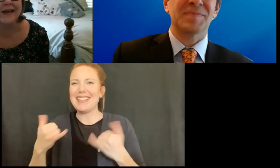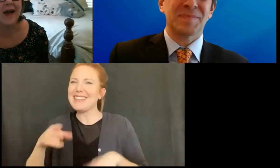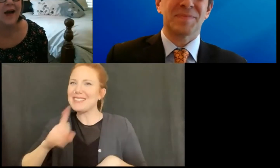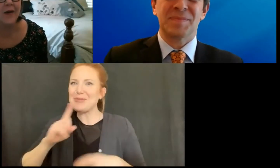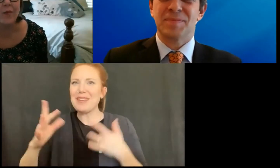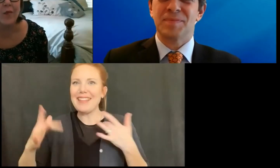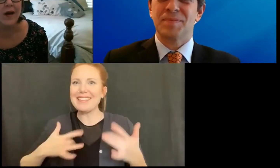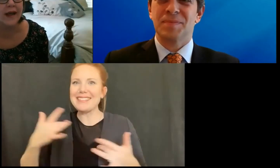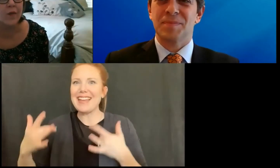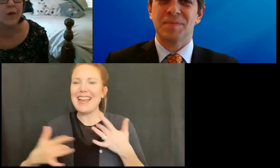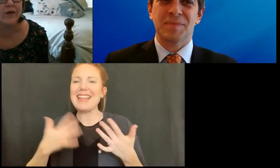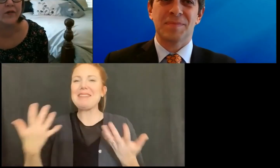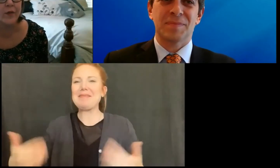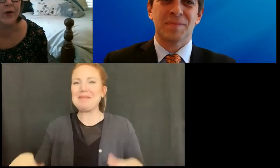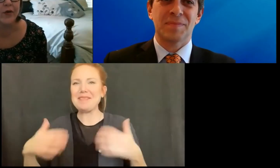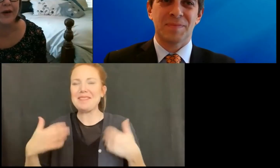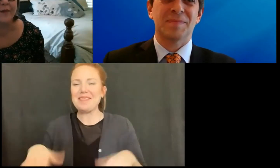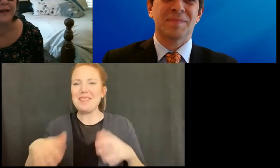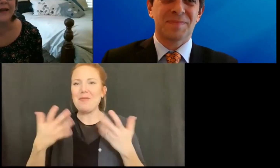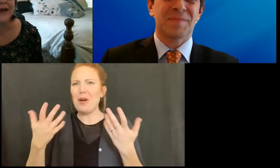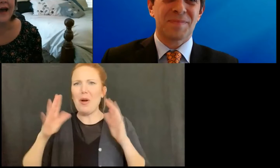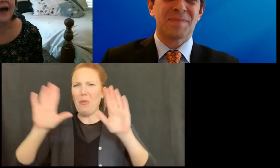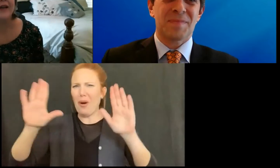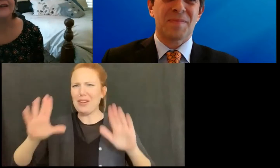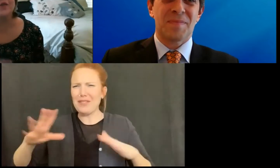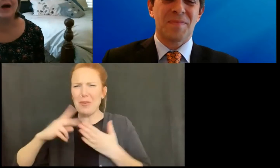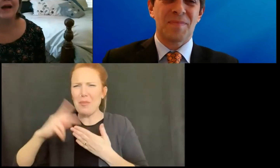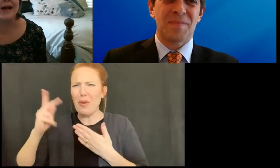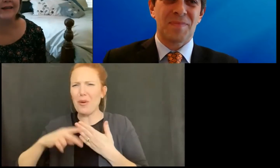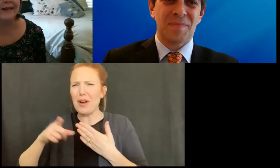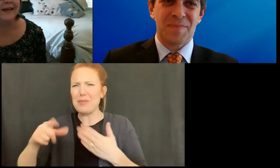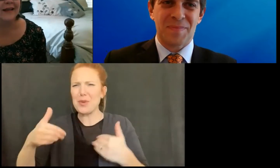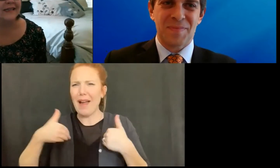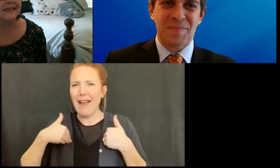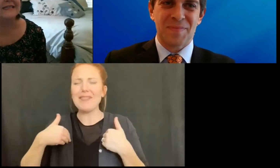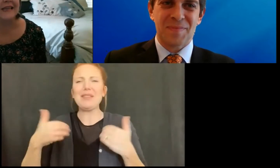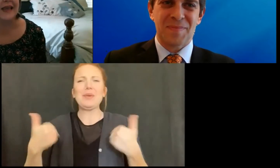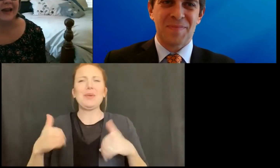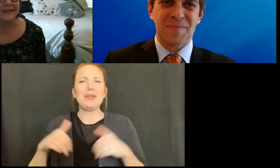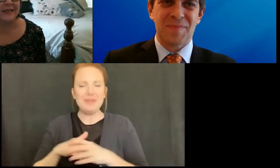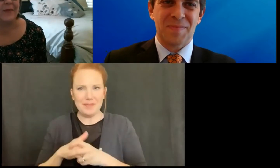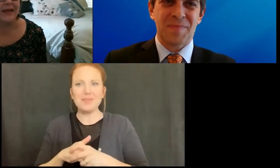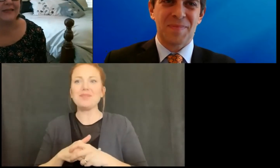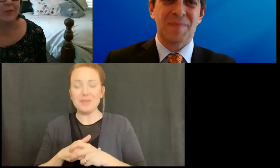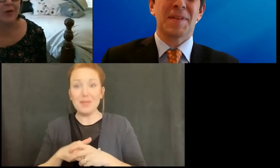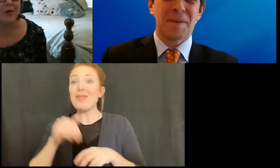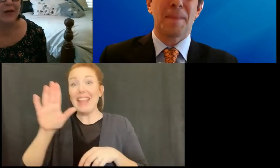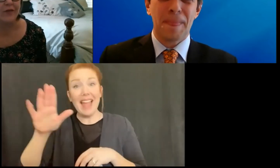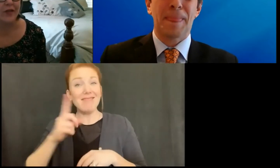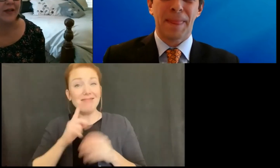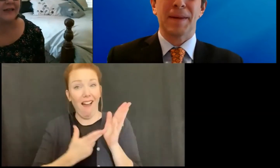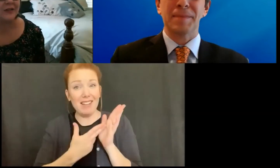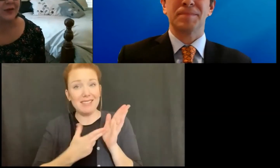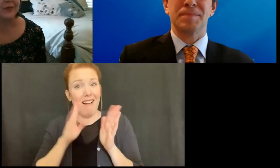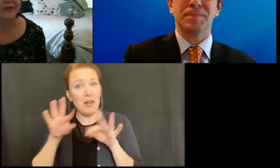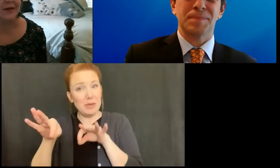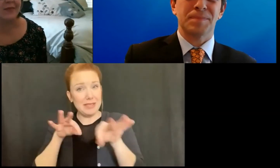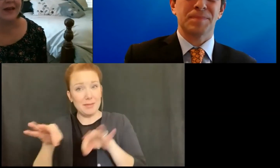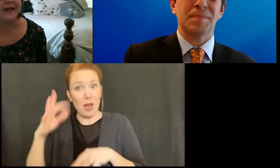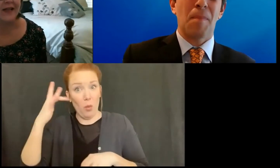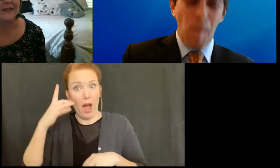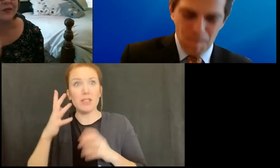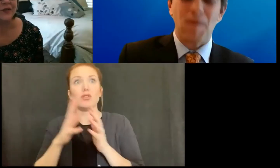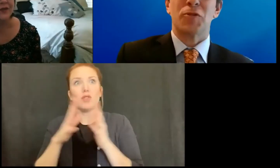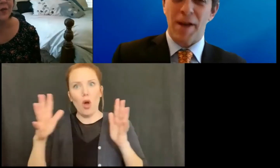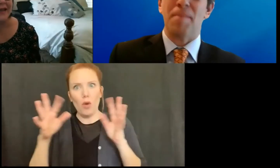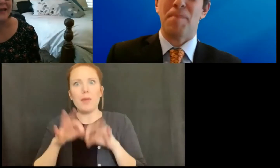exciting. What a wonderful program. And I'll get to why I see that as an amazing program for the classroom, because I've been in